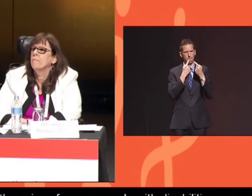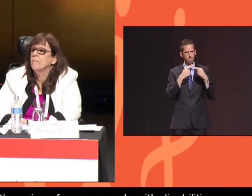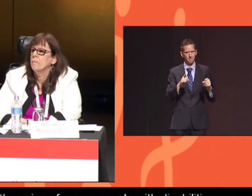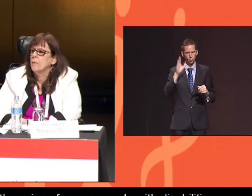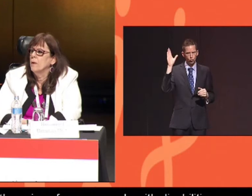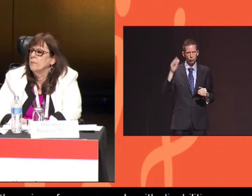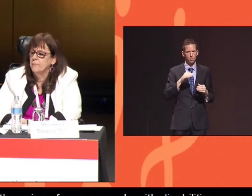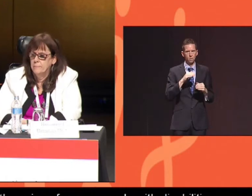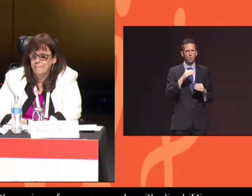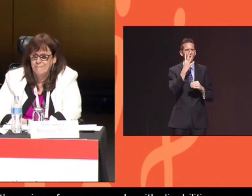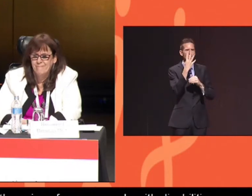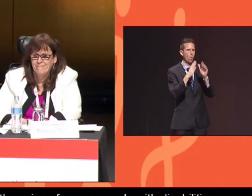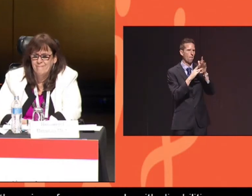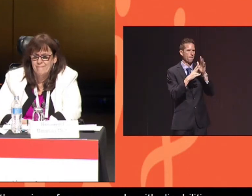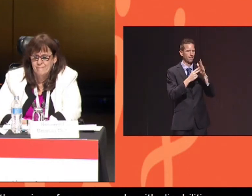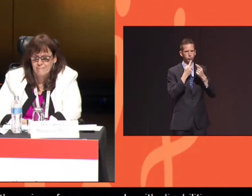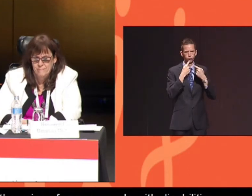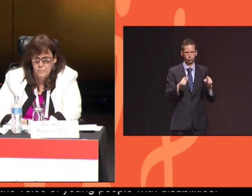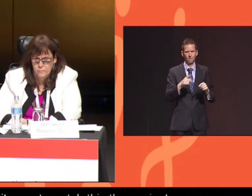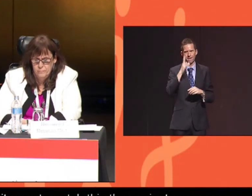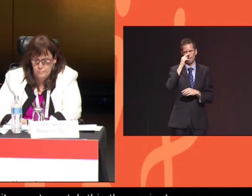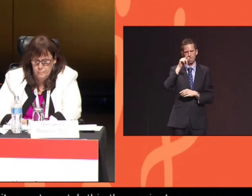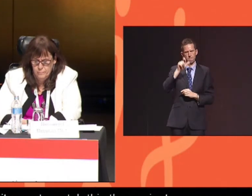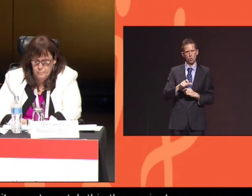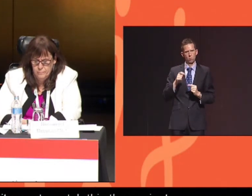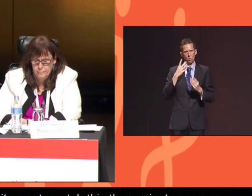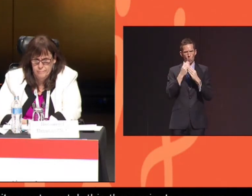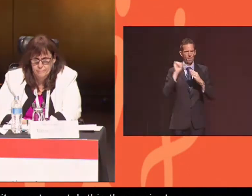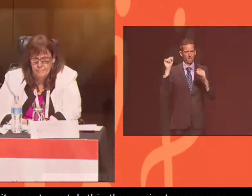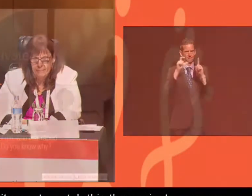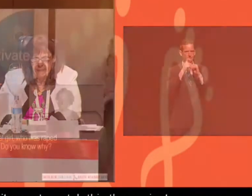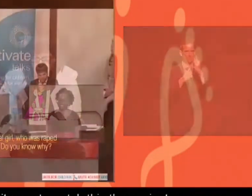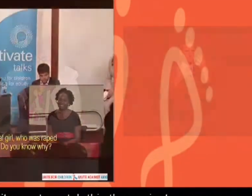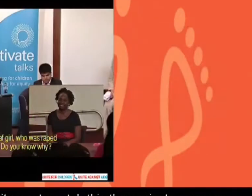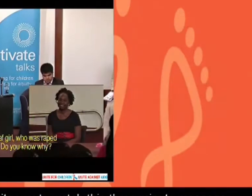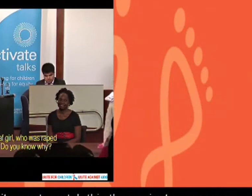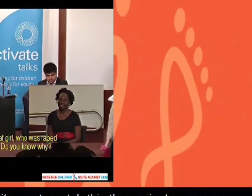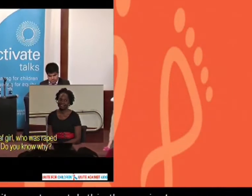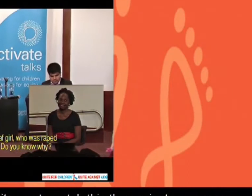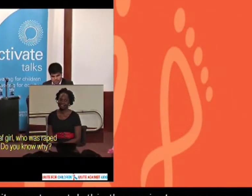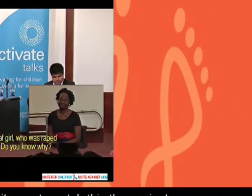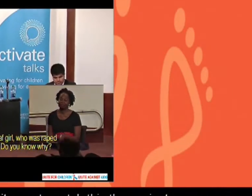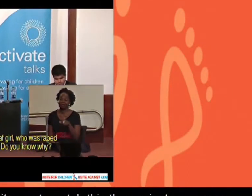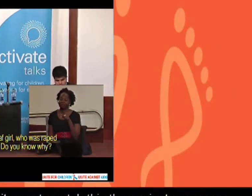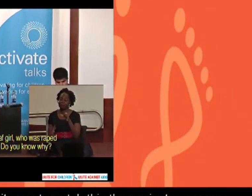message, 4 minutes, okay, 4-minute message from a young person with a disability. Imagine